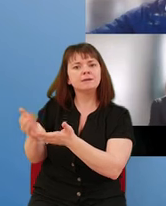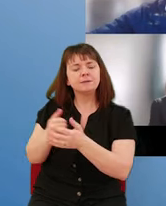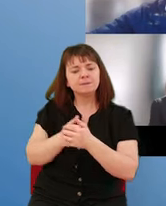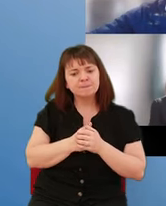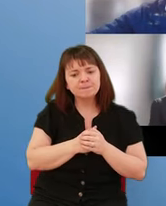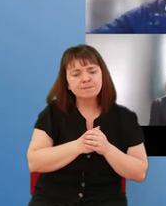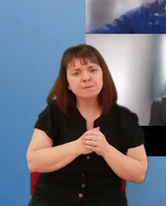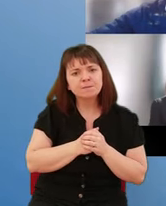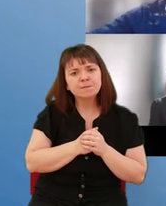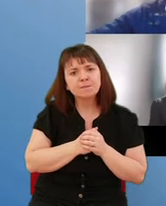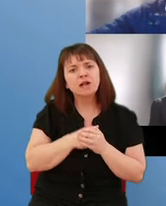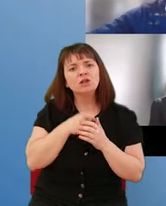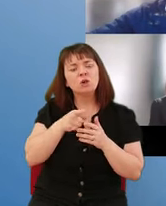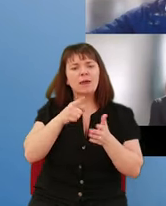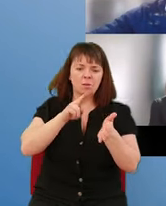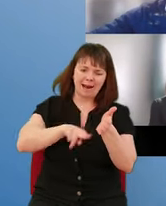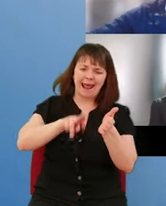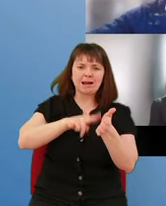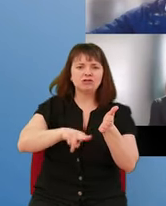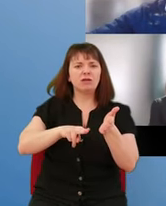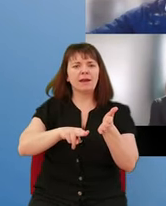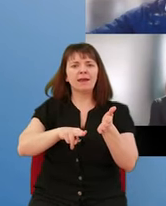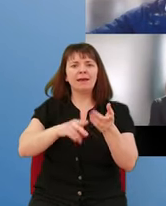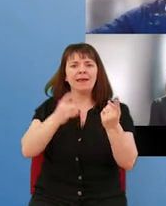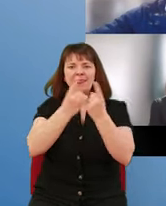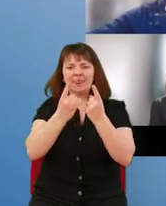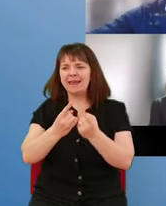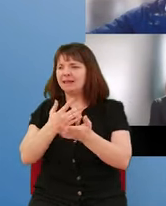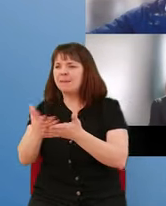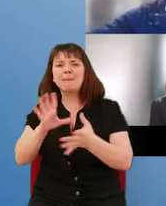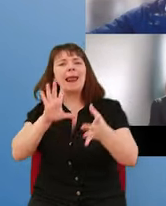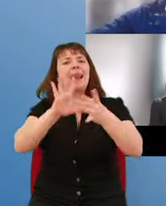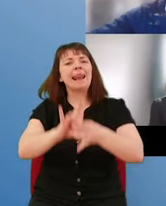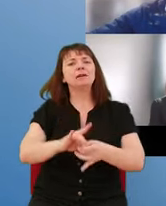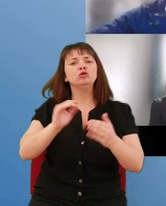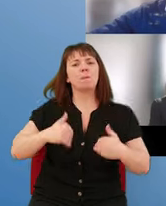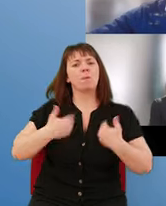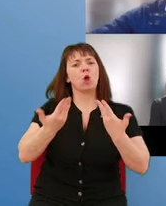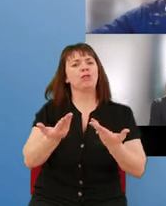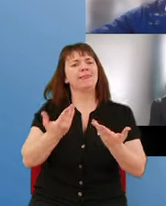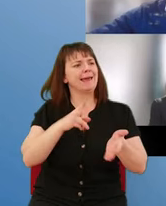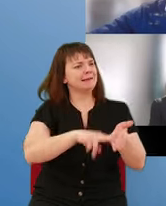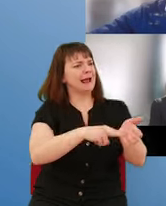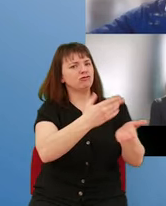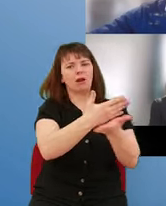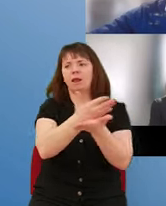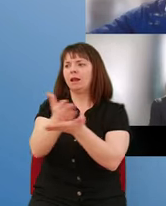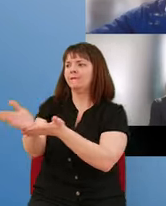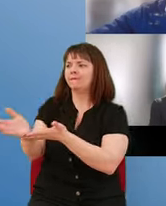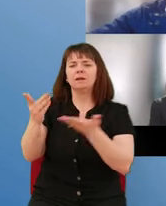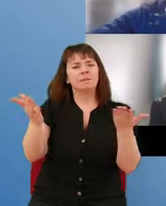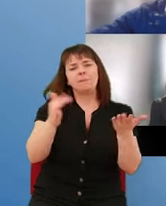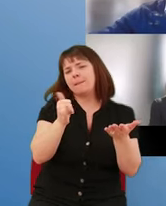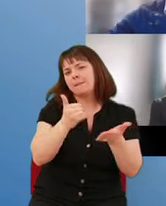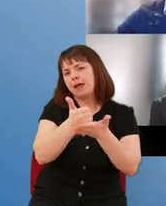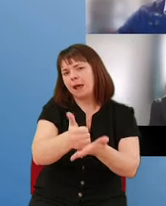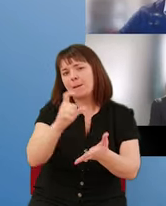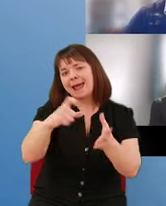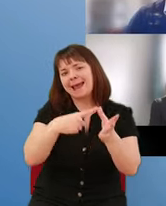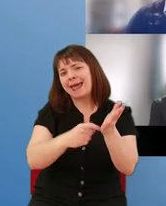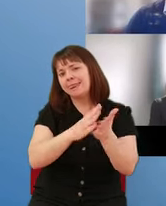way, which will help. Kathy. Thanks, and thanks, Shepherd. I'm just again reflecting back